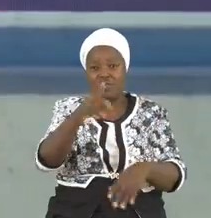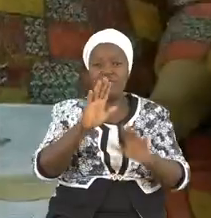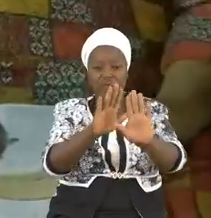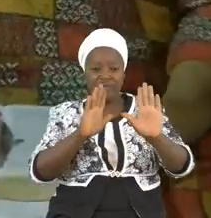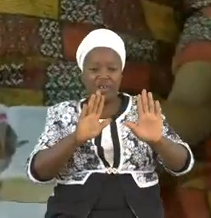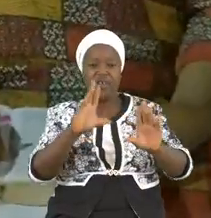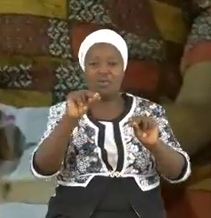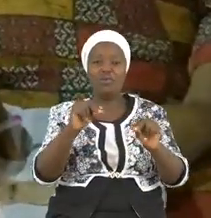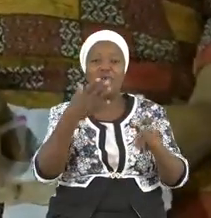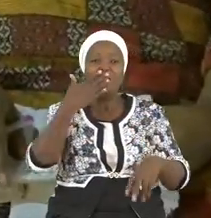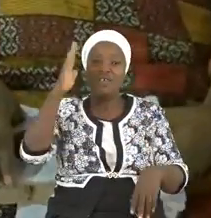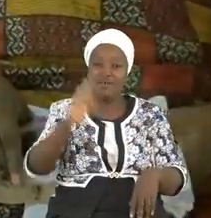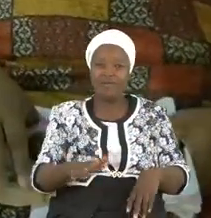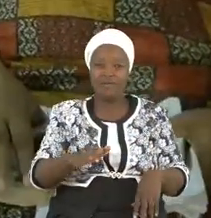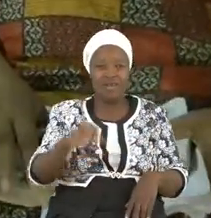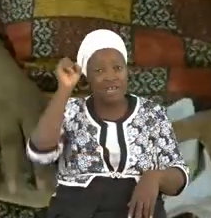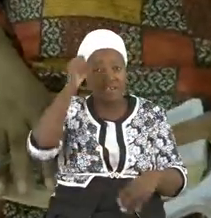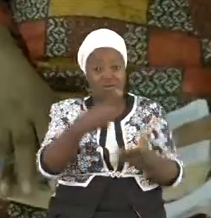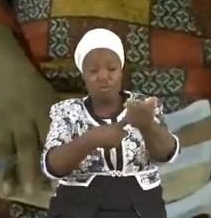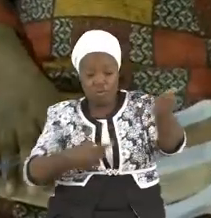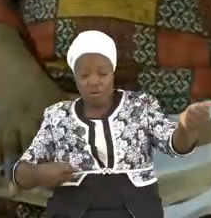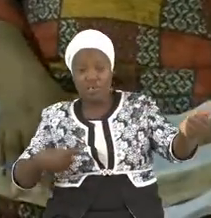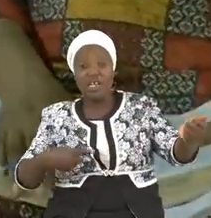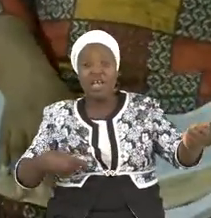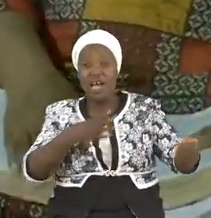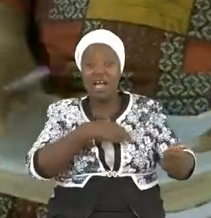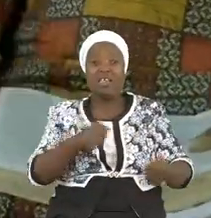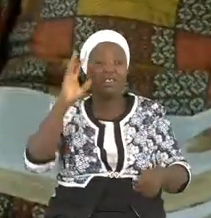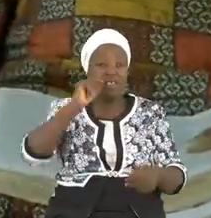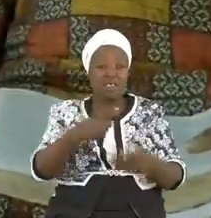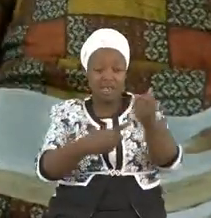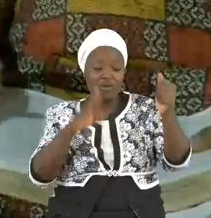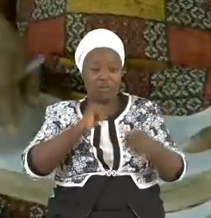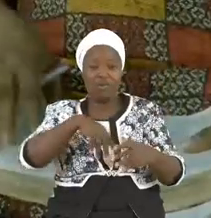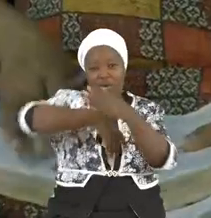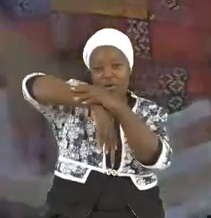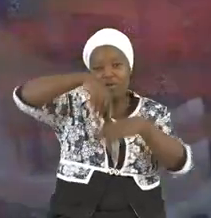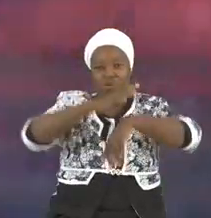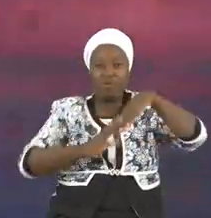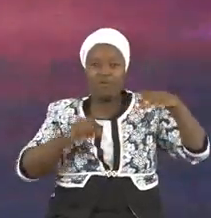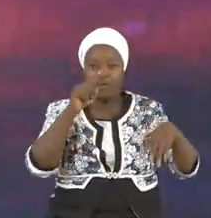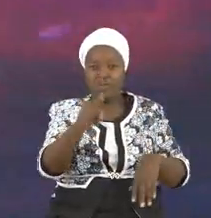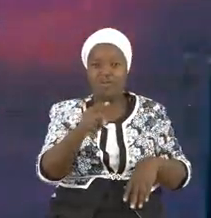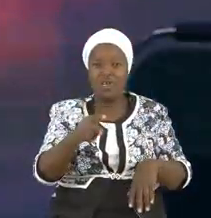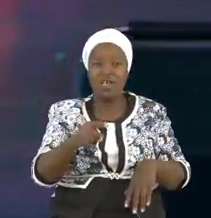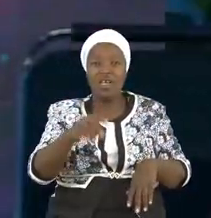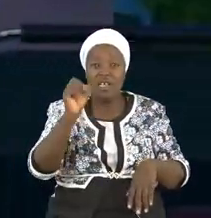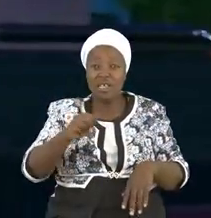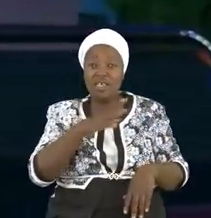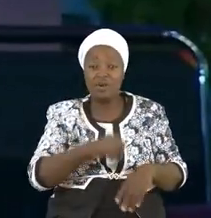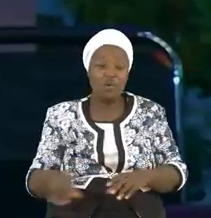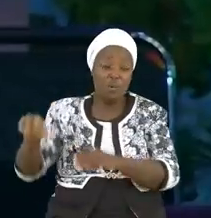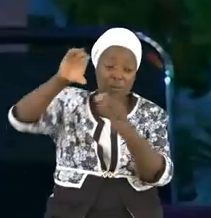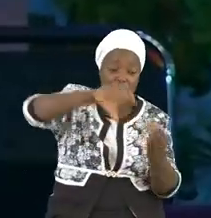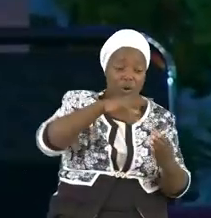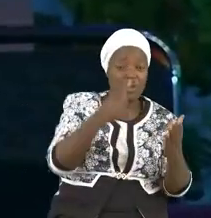His rod and his staff will comfort you. Yes, he will pour the oil. He anoints your